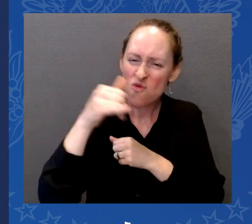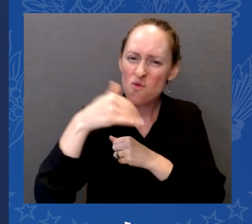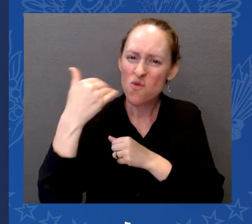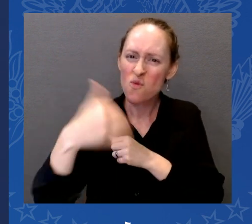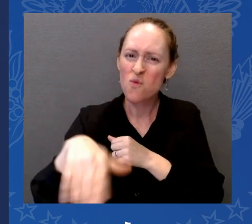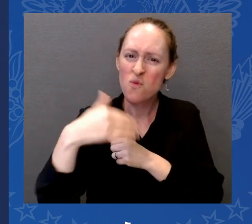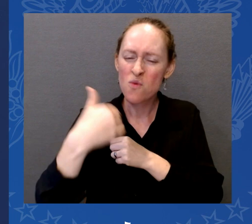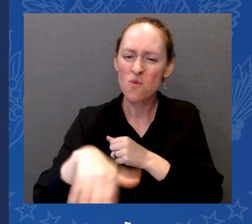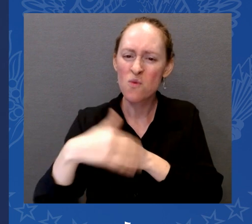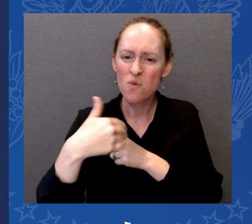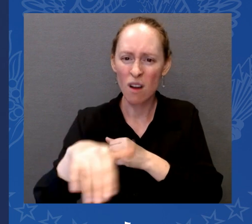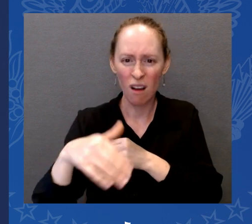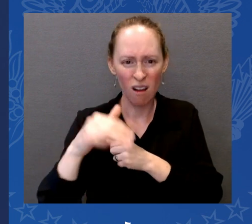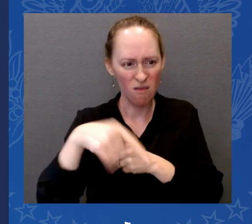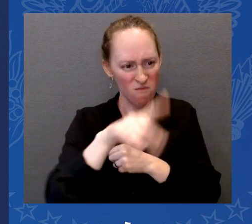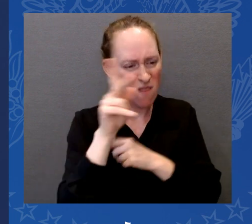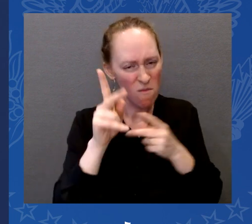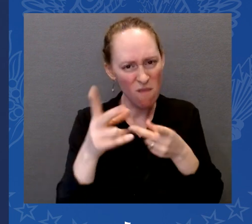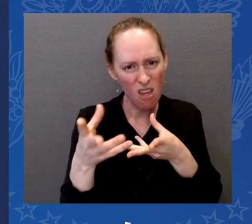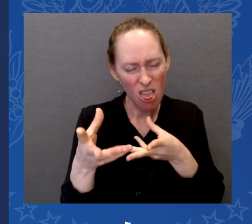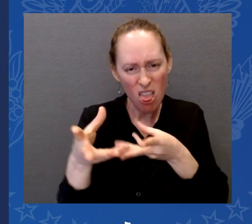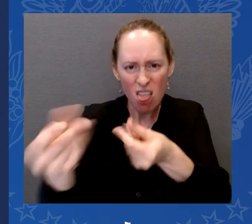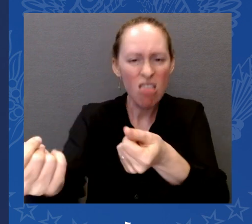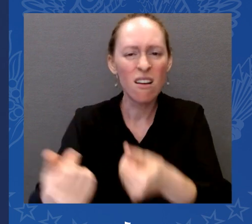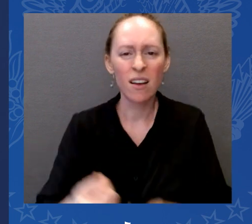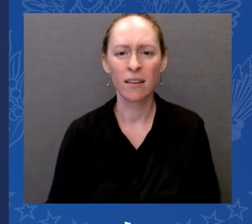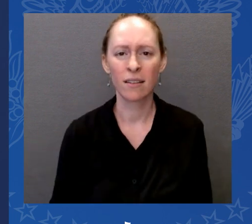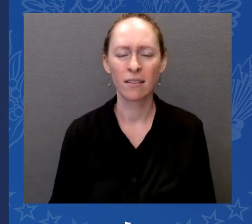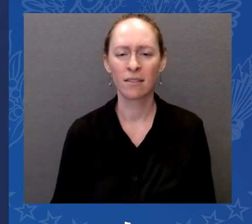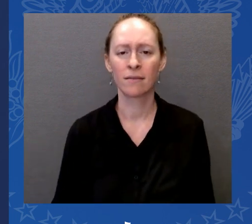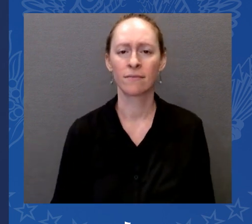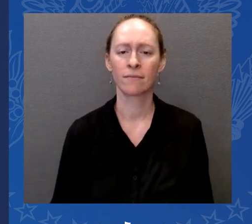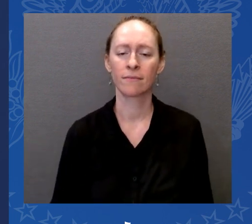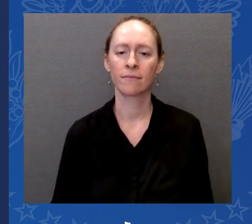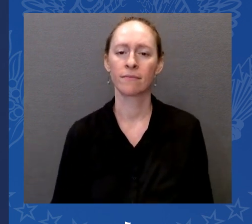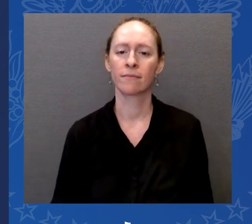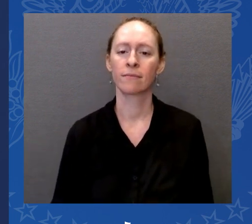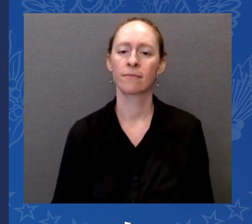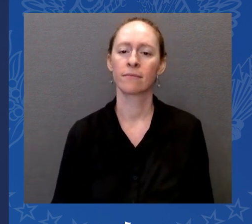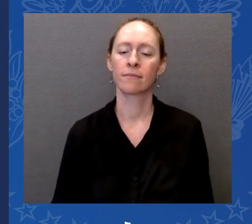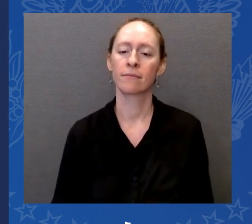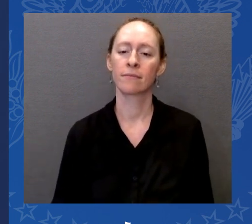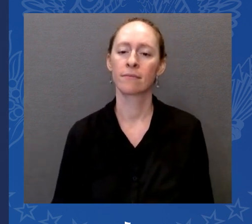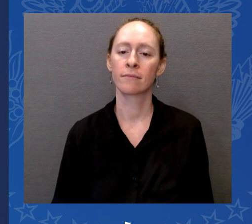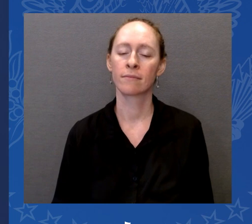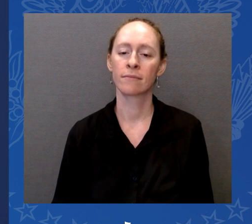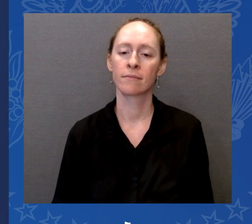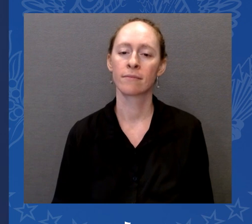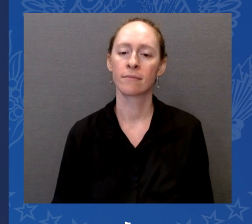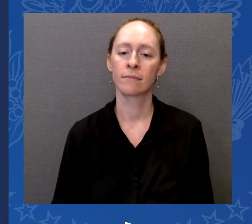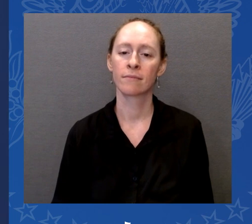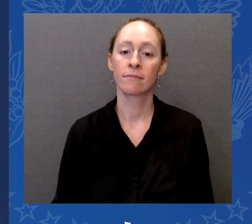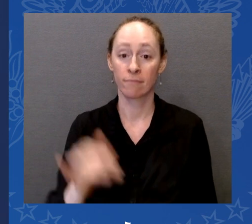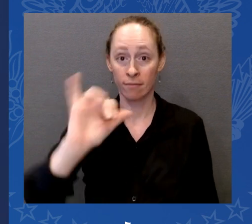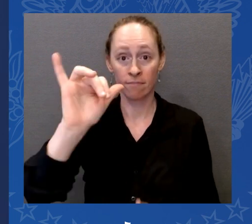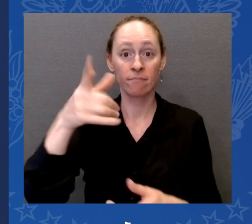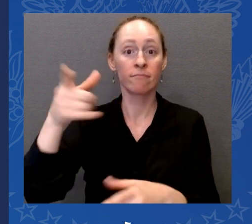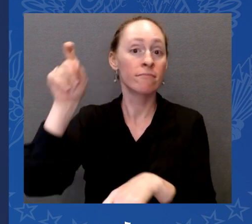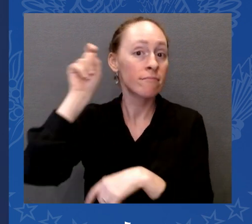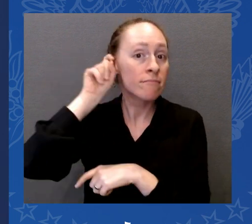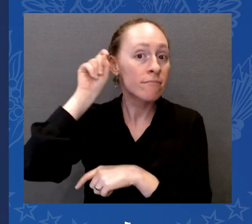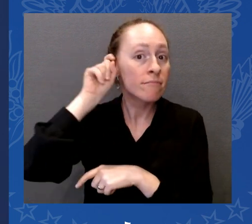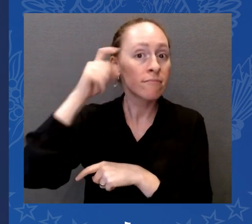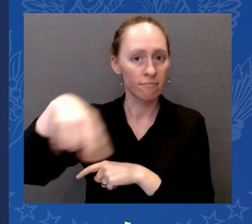we took earlier this month to lower the cost of hearing aids, to make them available over the counter at places like Walgreens and